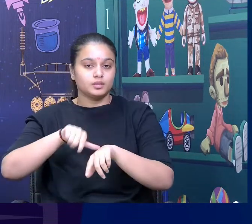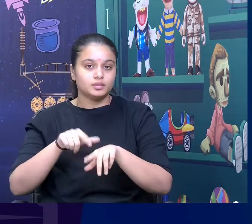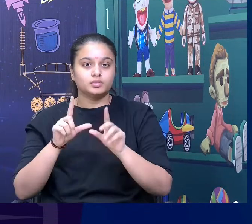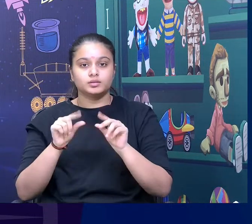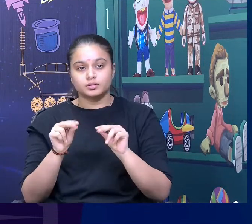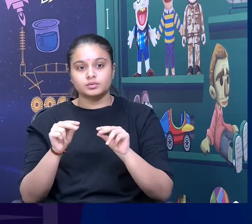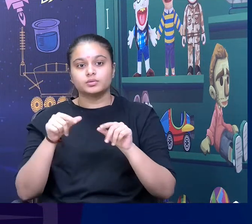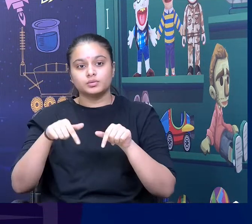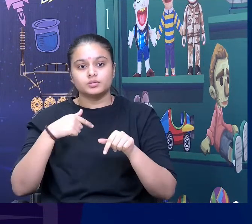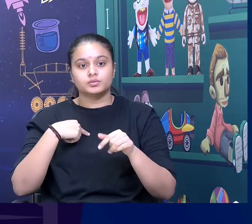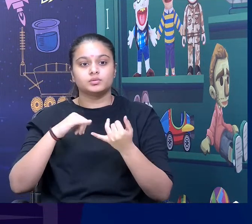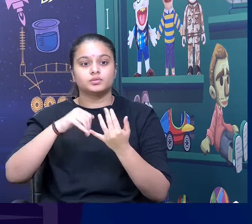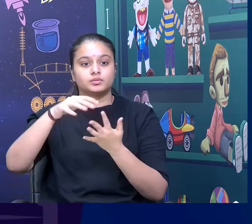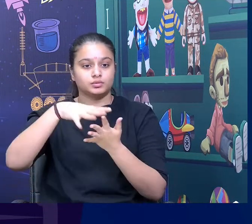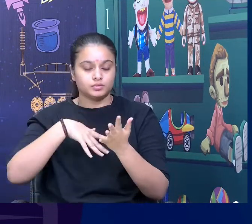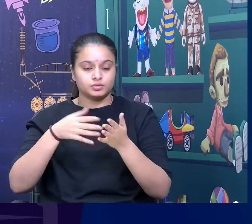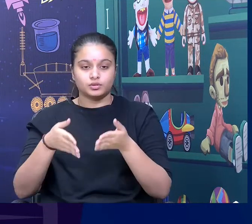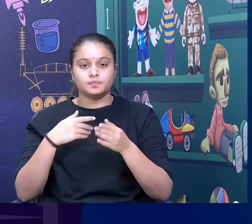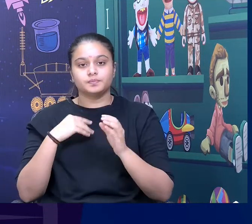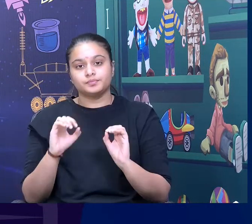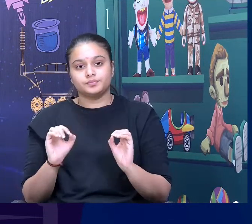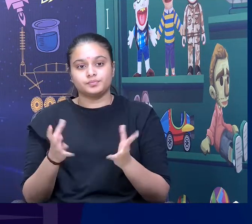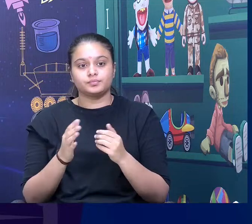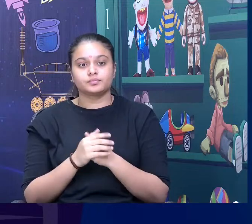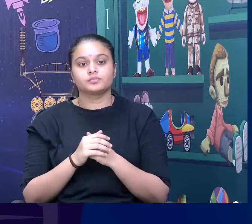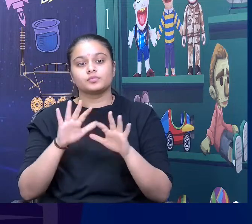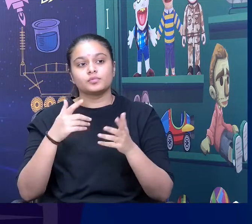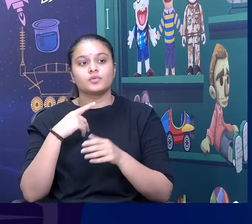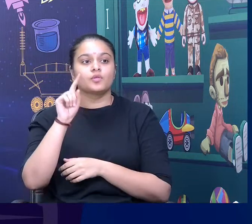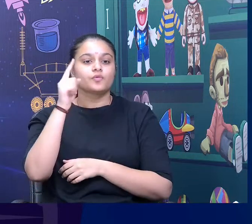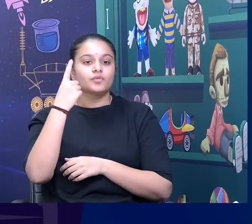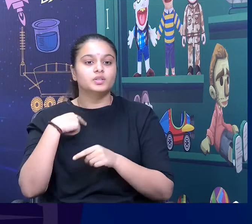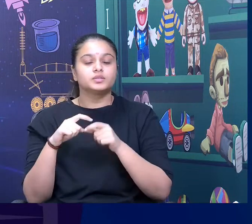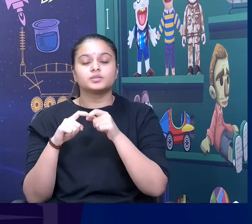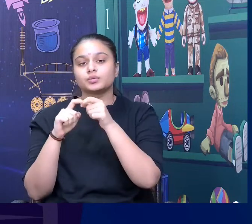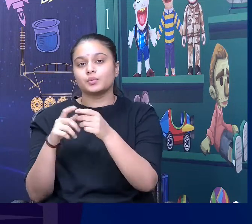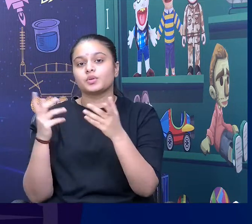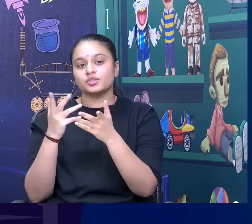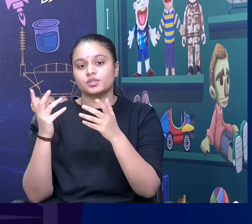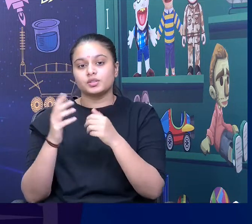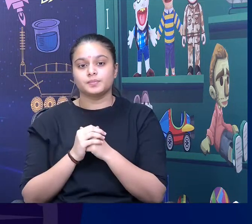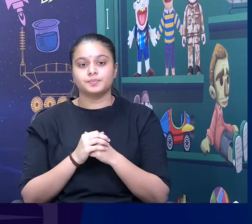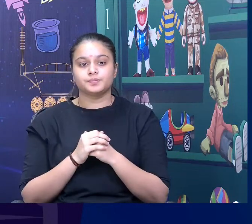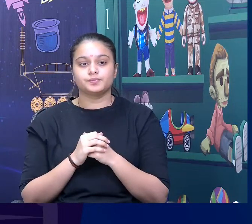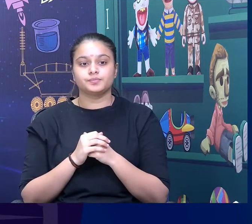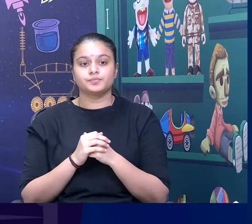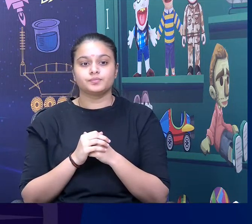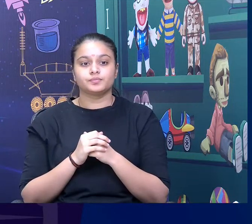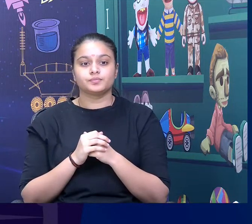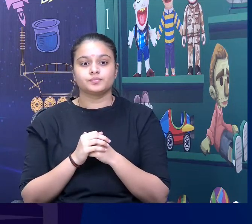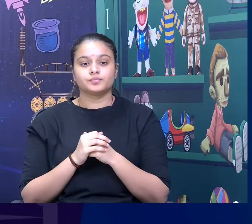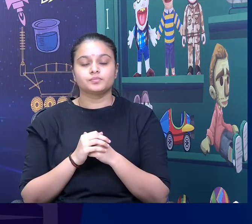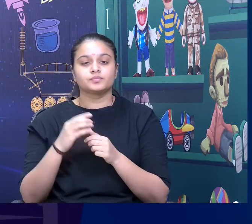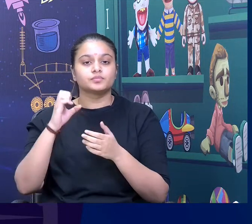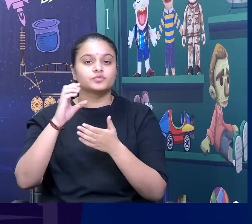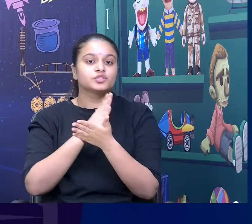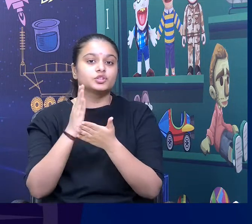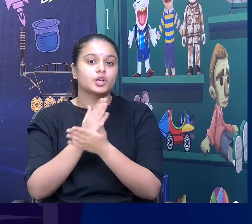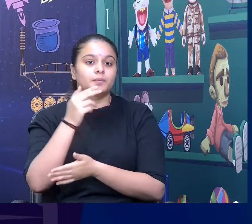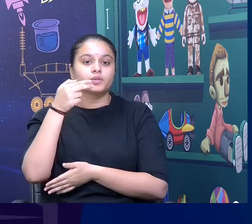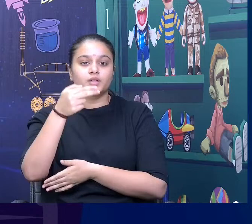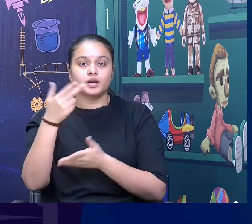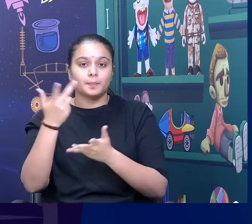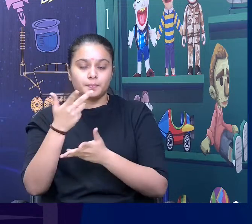delay, let's start this session. And the first question, ma'am, that I have for you is, like, the chapter name is